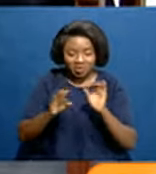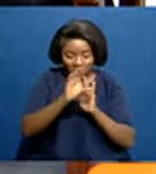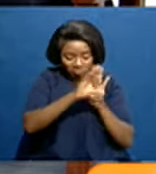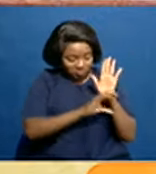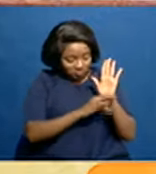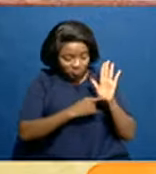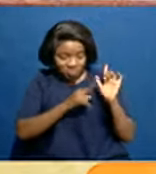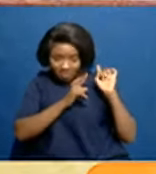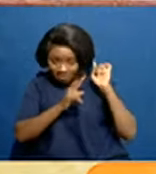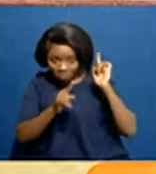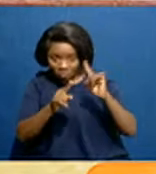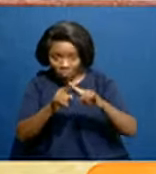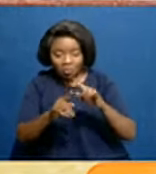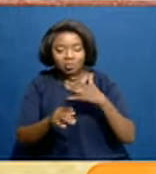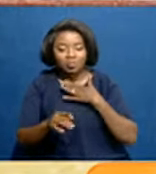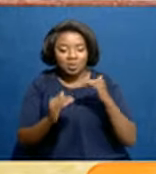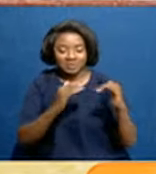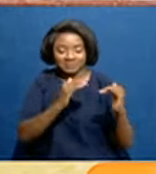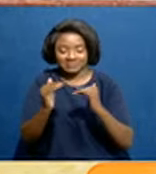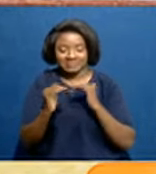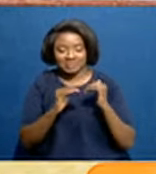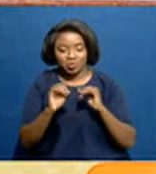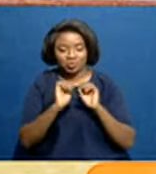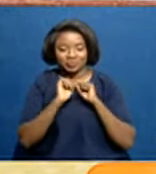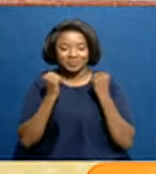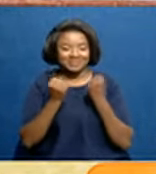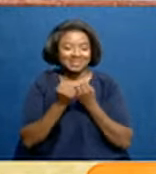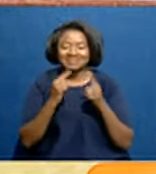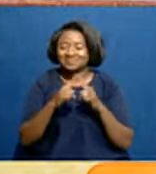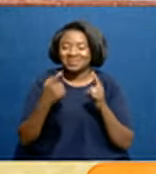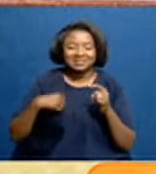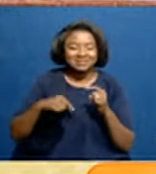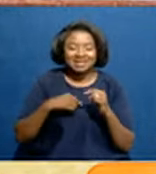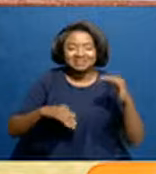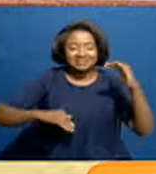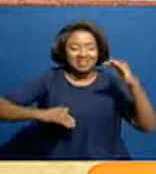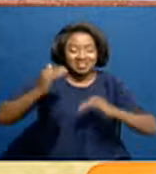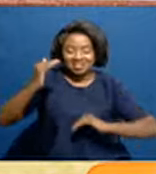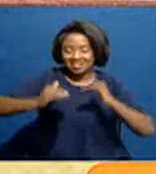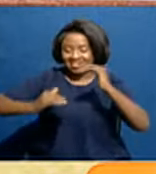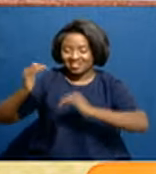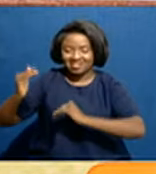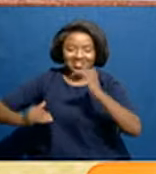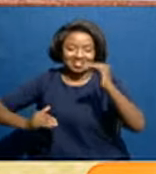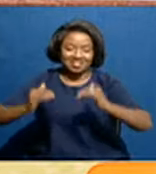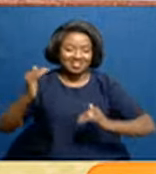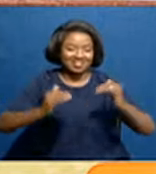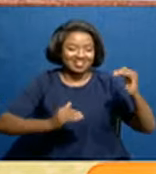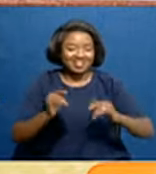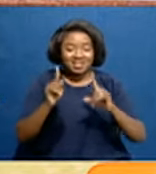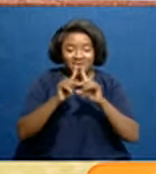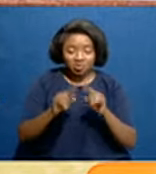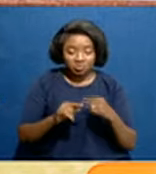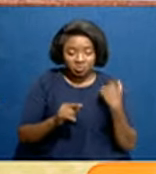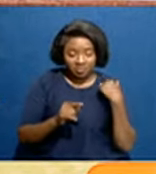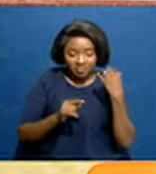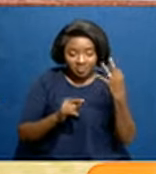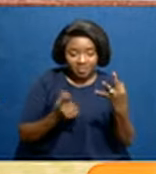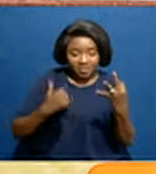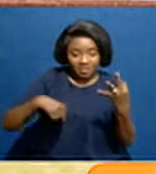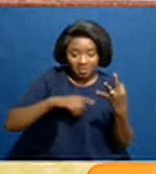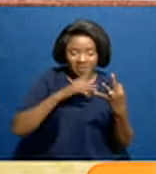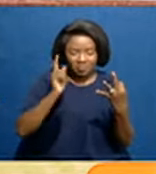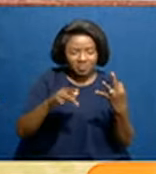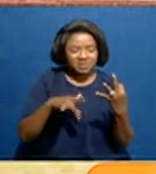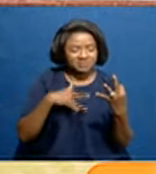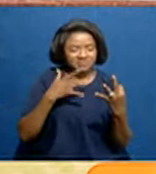society. Number three, as I mentioned earlier on, is we must appreciate that as a country that they do